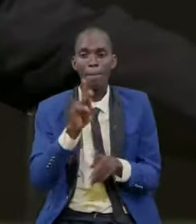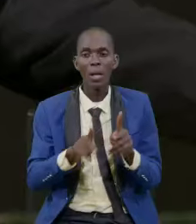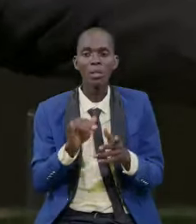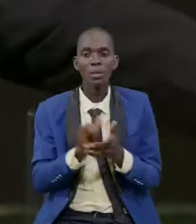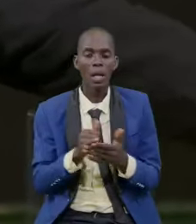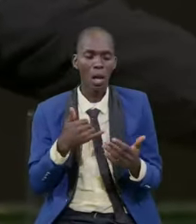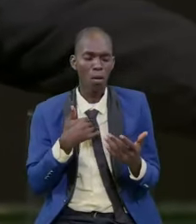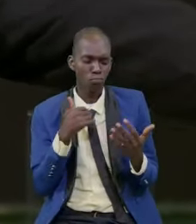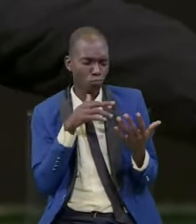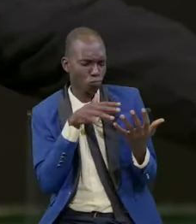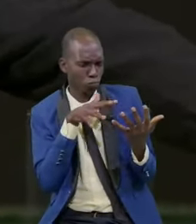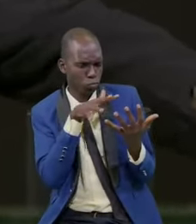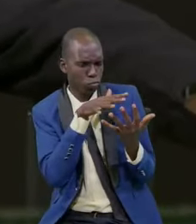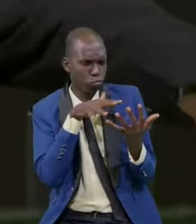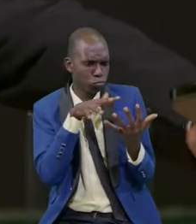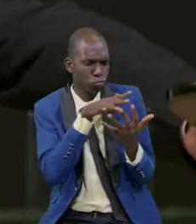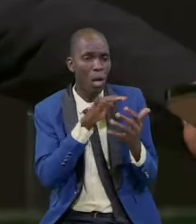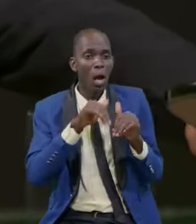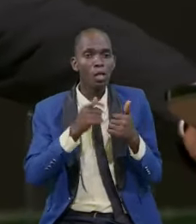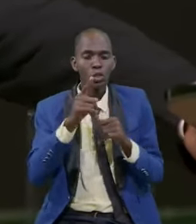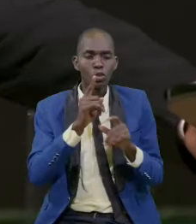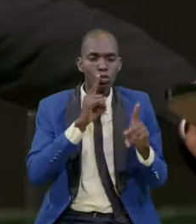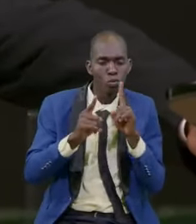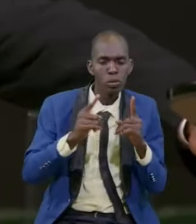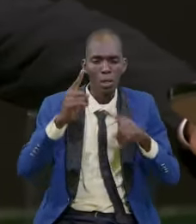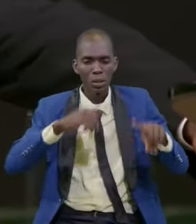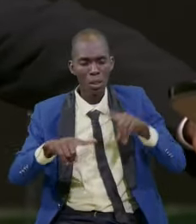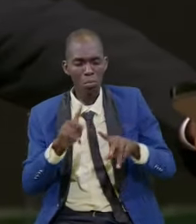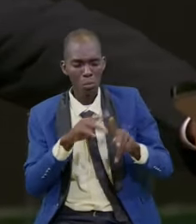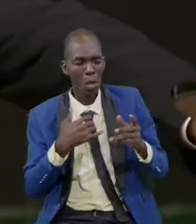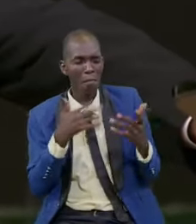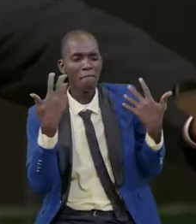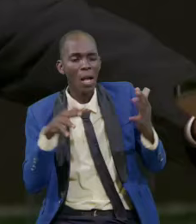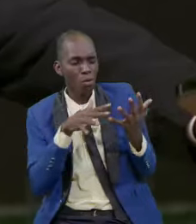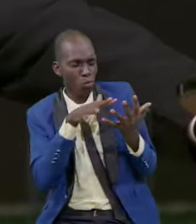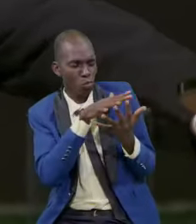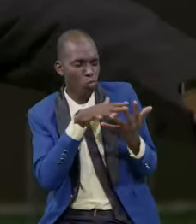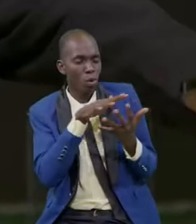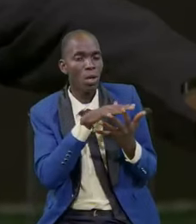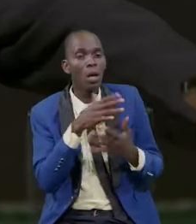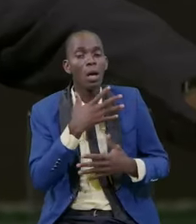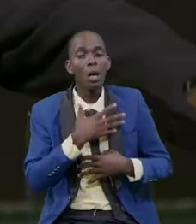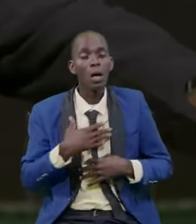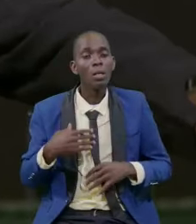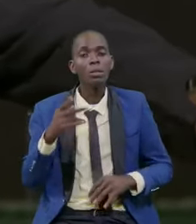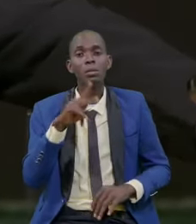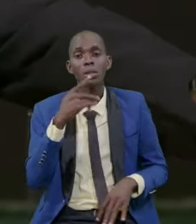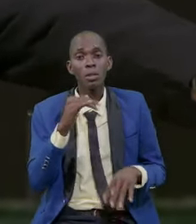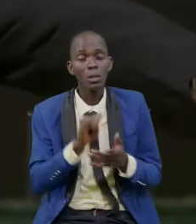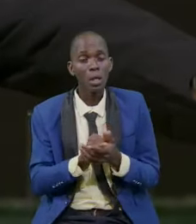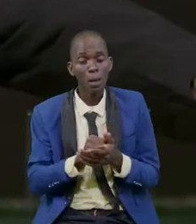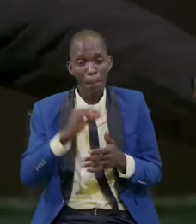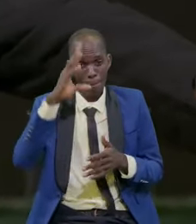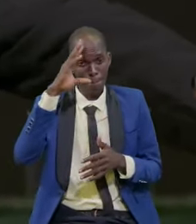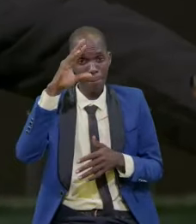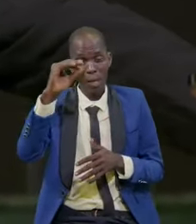how we speak, our conversation, everything, they say that men speak